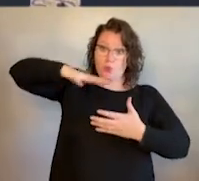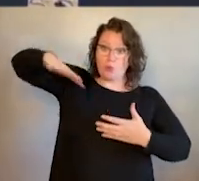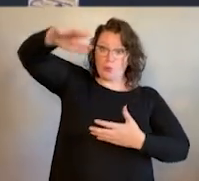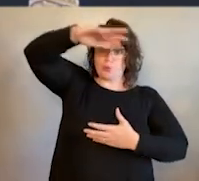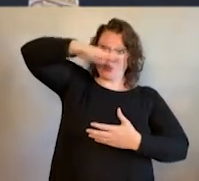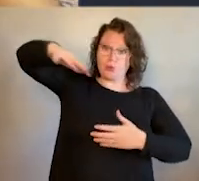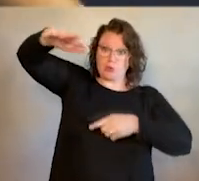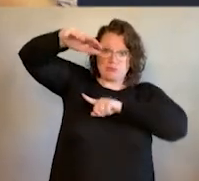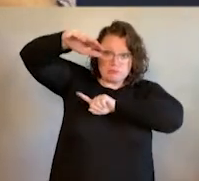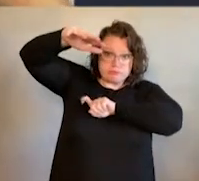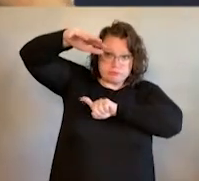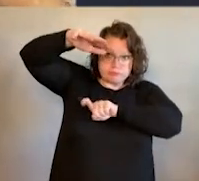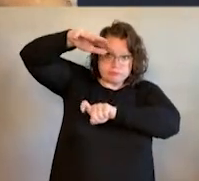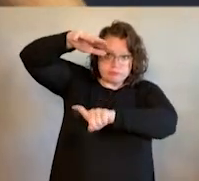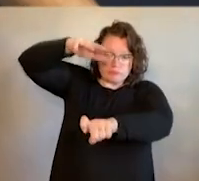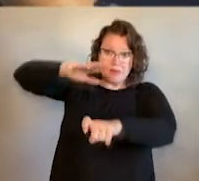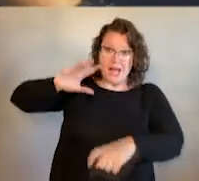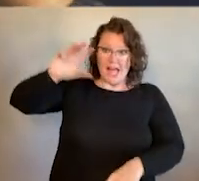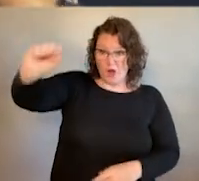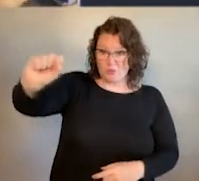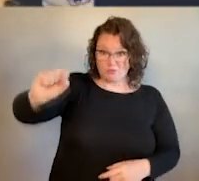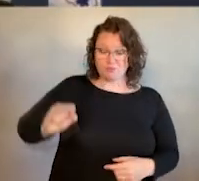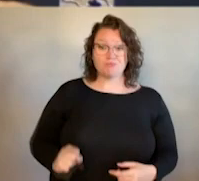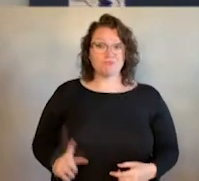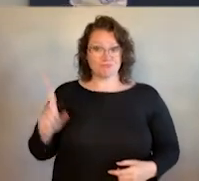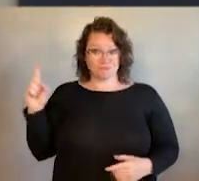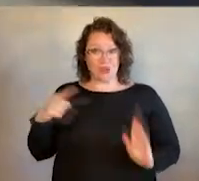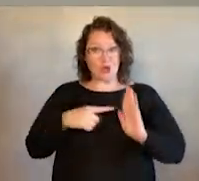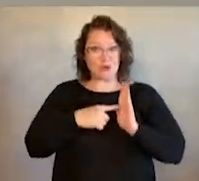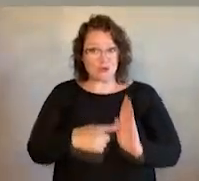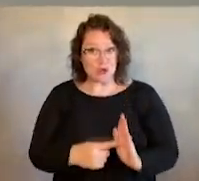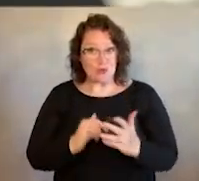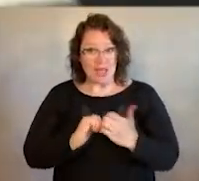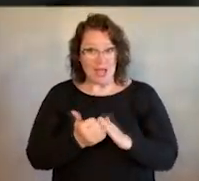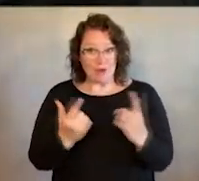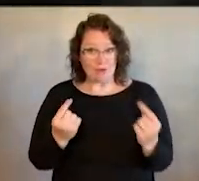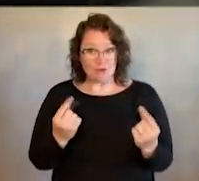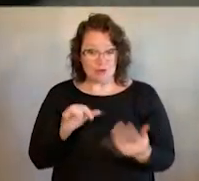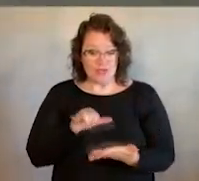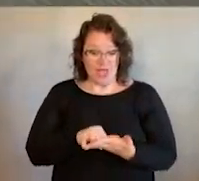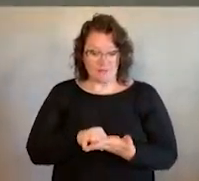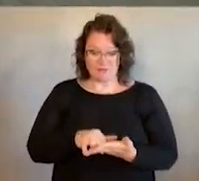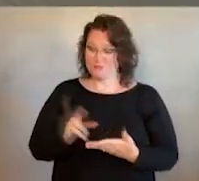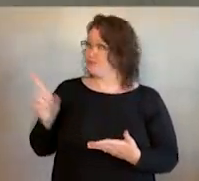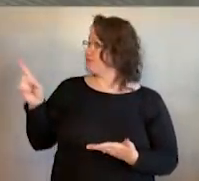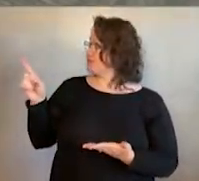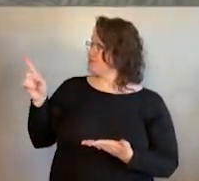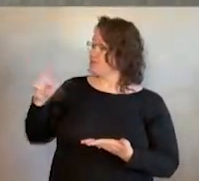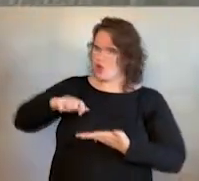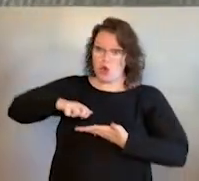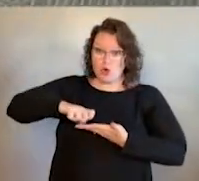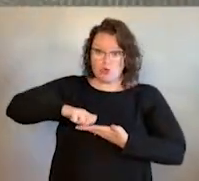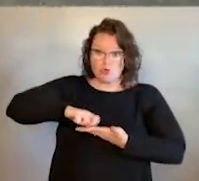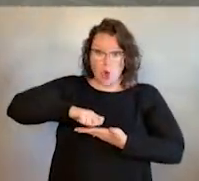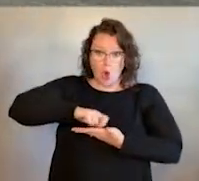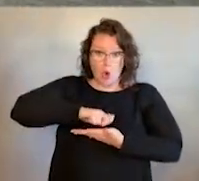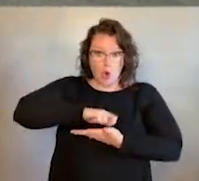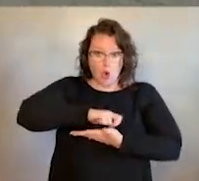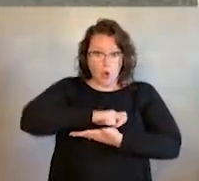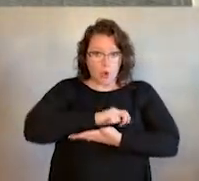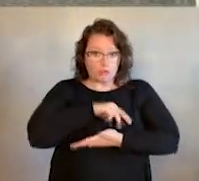and go outside. So these firefighters here are going to show you how to do that. And they're going to crawl all the way to their exit